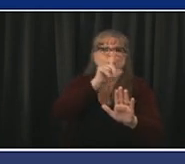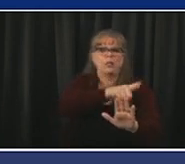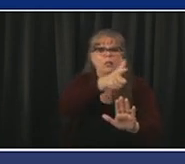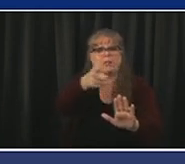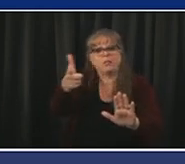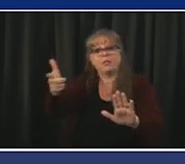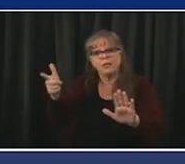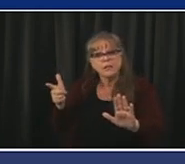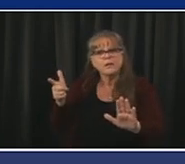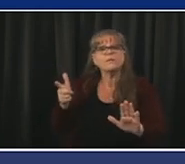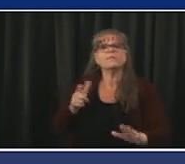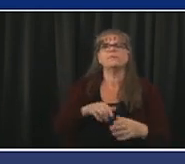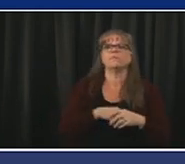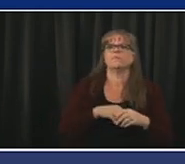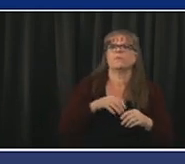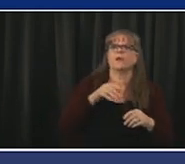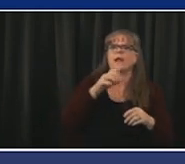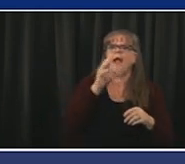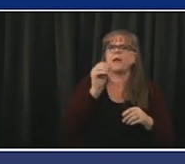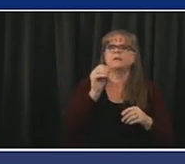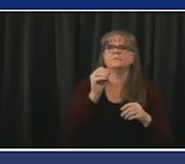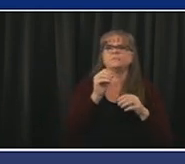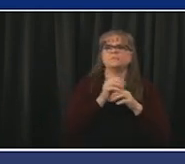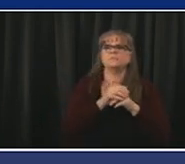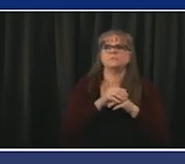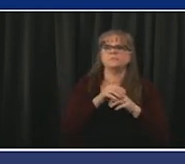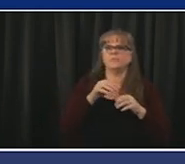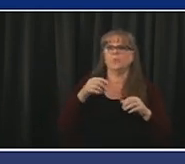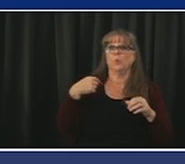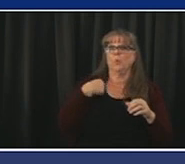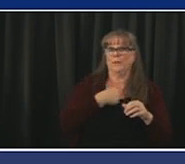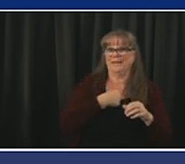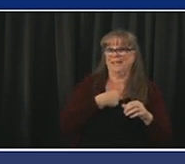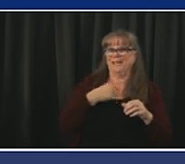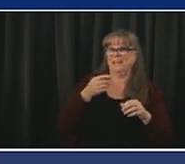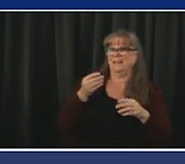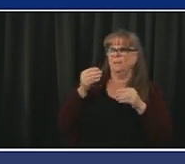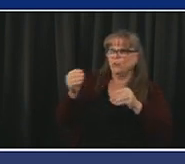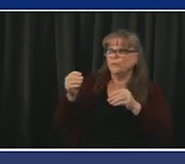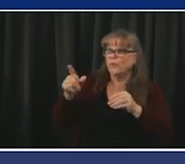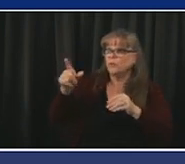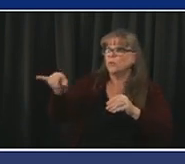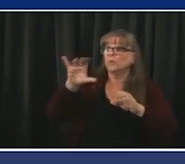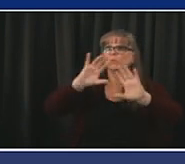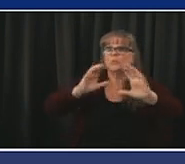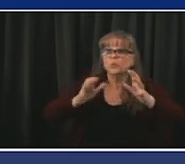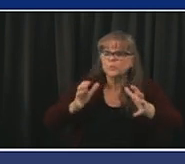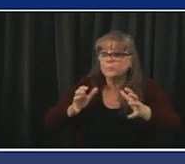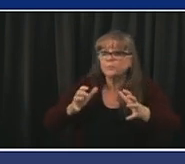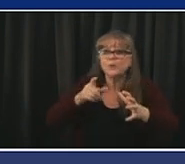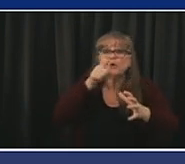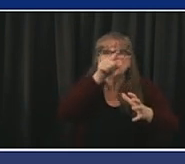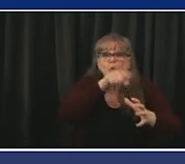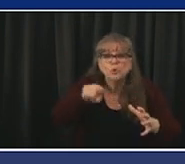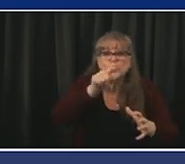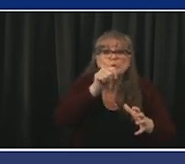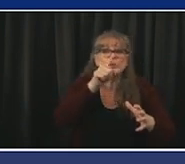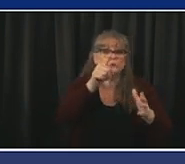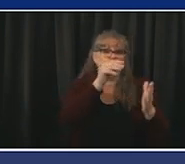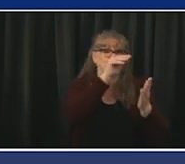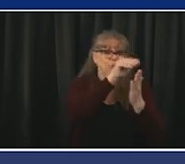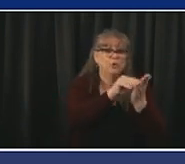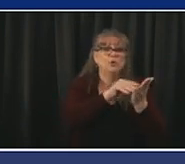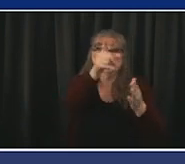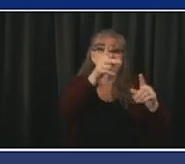phase, please, and we put more people into the phases, sign up, please be patient. You will have your turn to get a